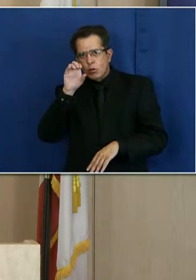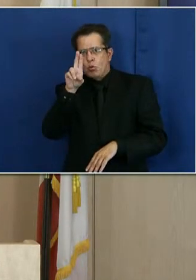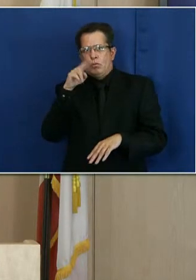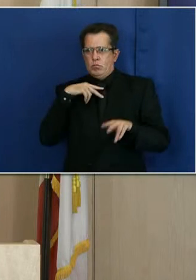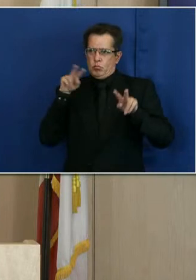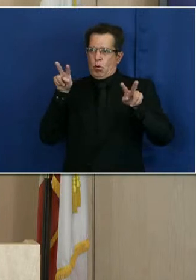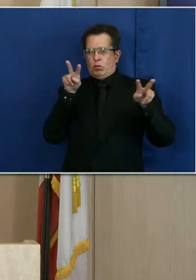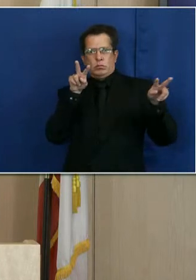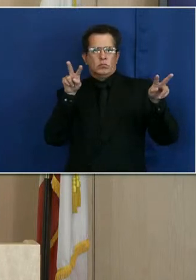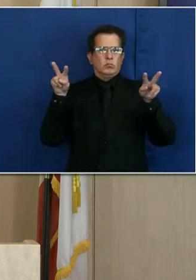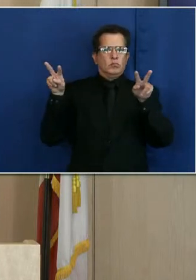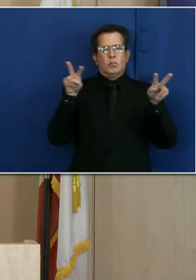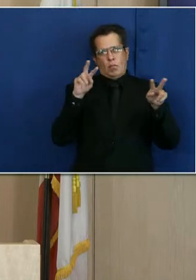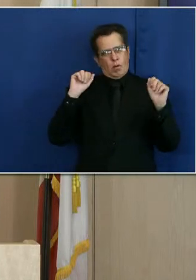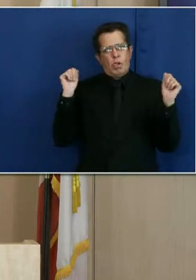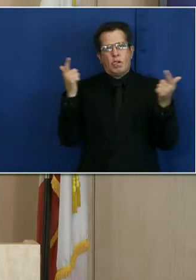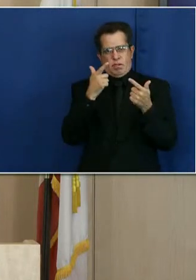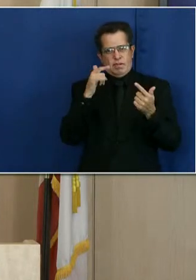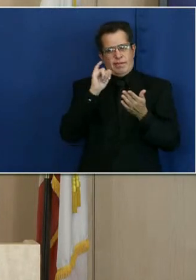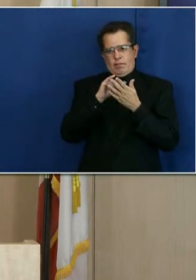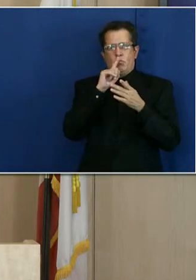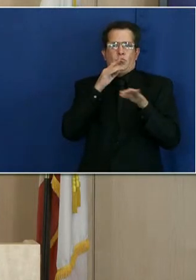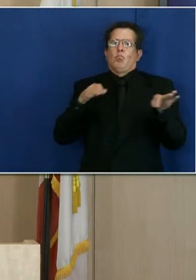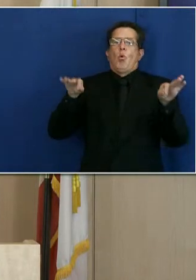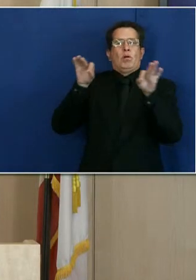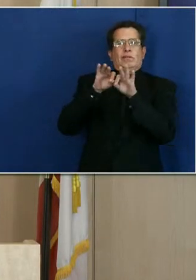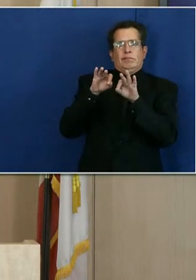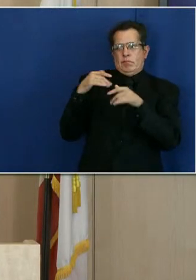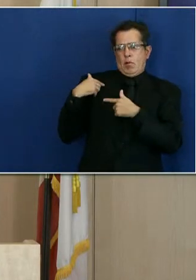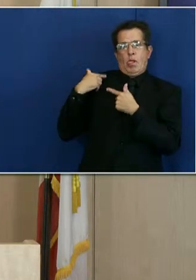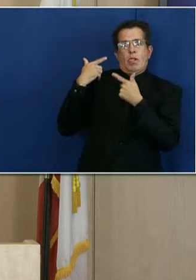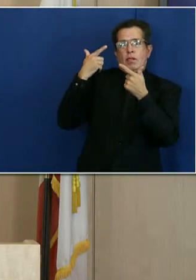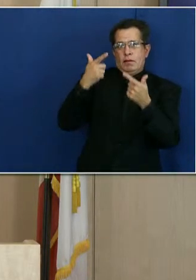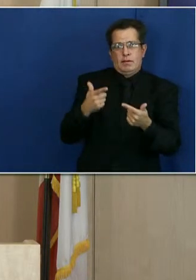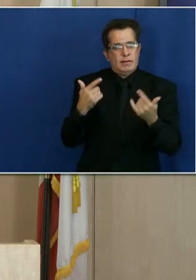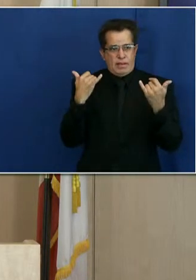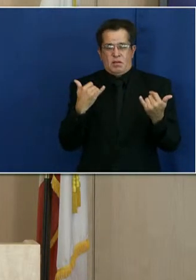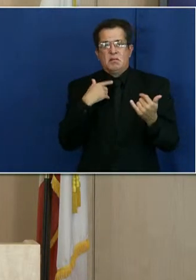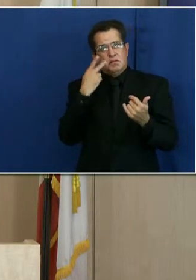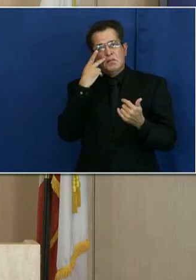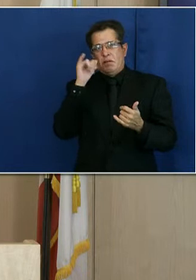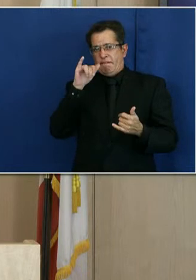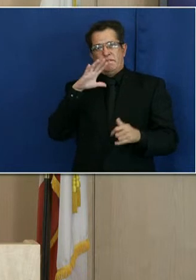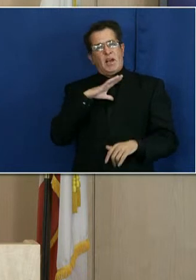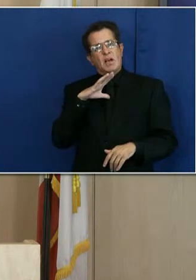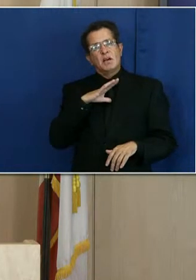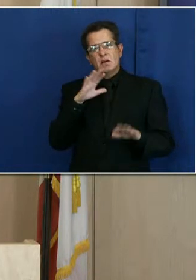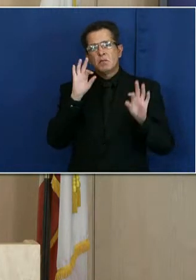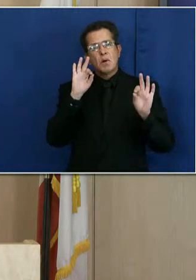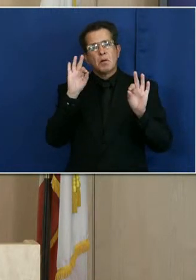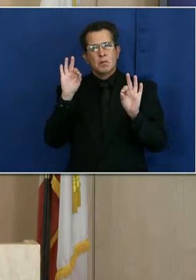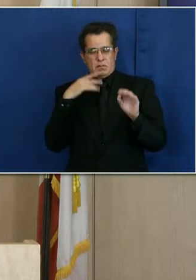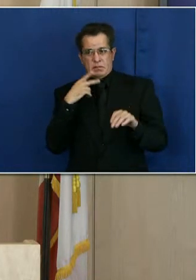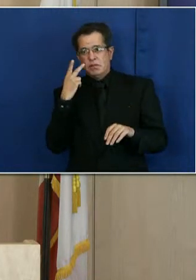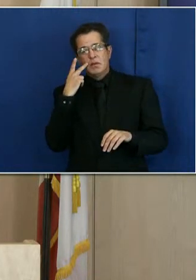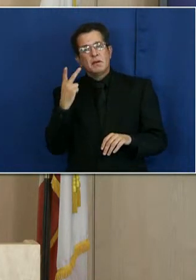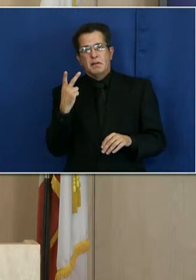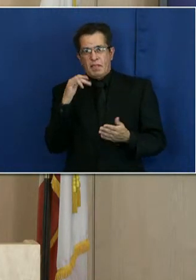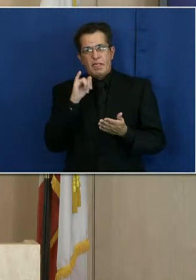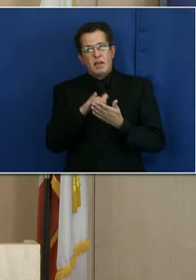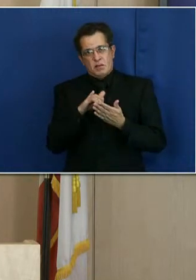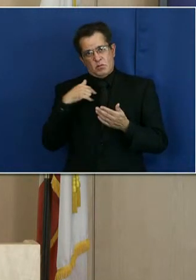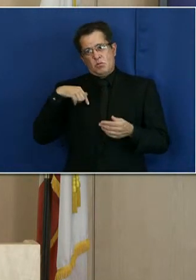hospitals in this region to respond to rising numbers. Well, that's clearly not the case at this point. We think there's